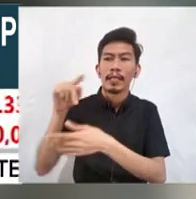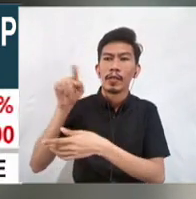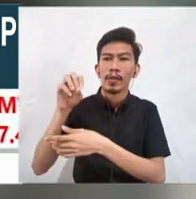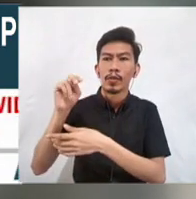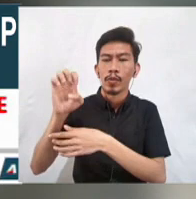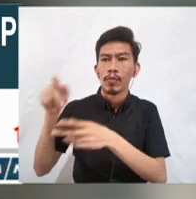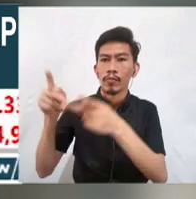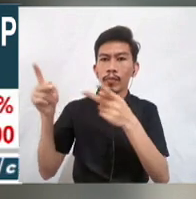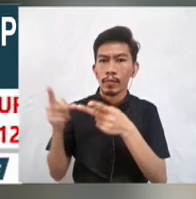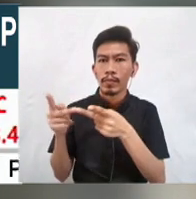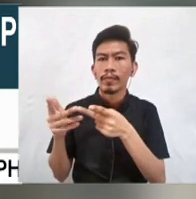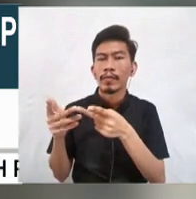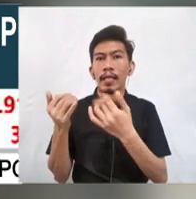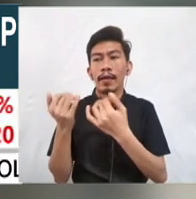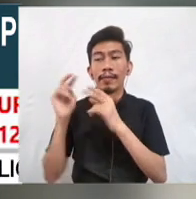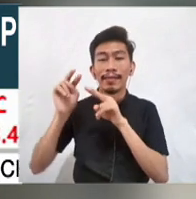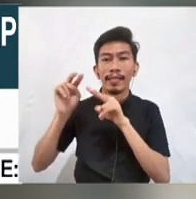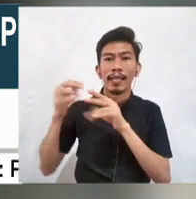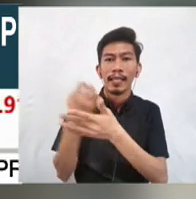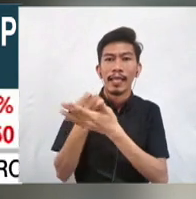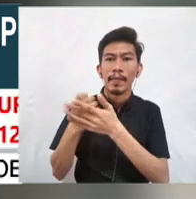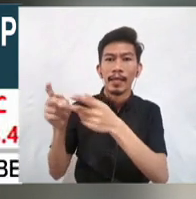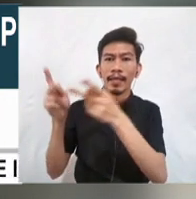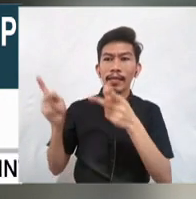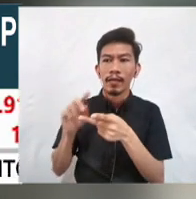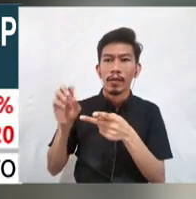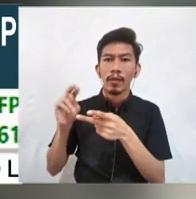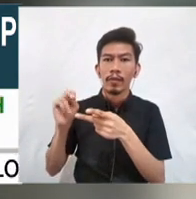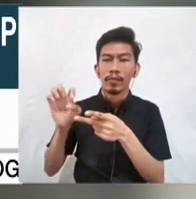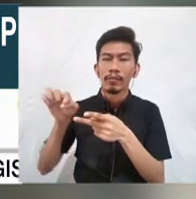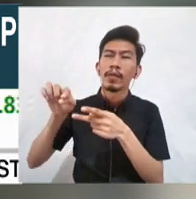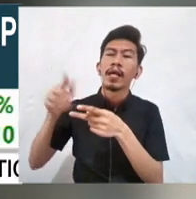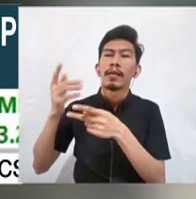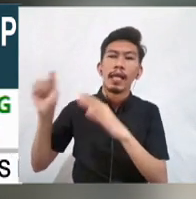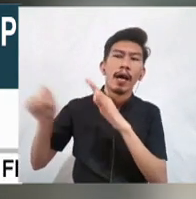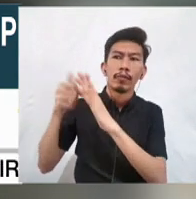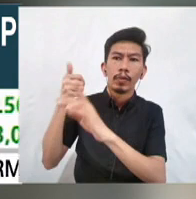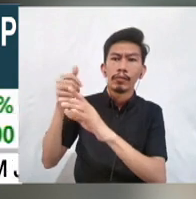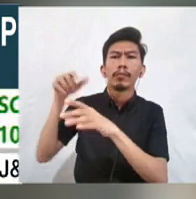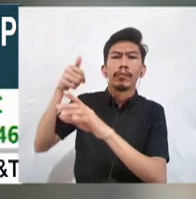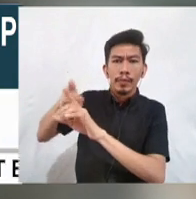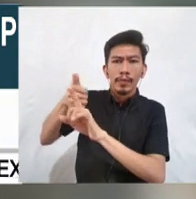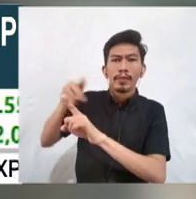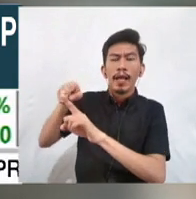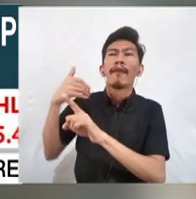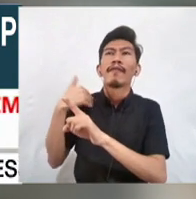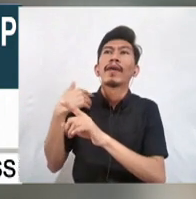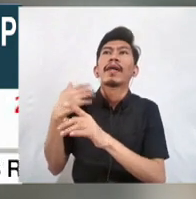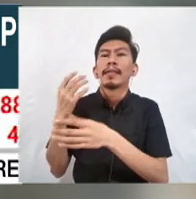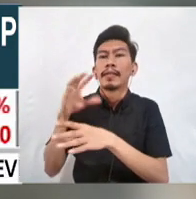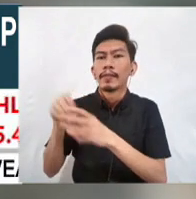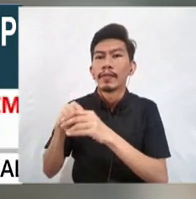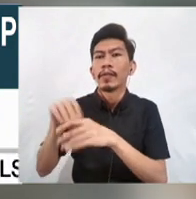in our new economic zones is a town by itself, because it has an industrial area